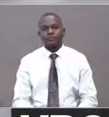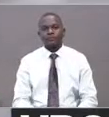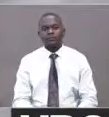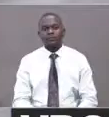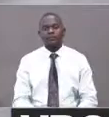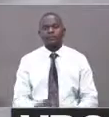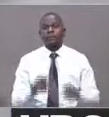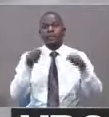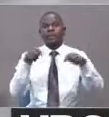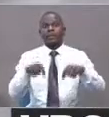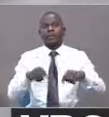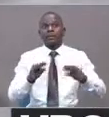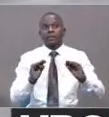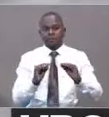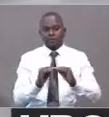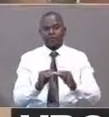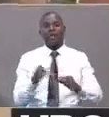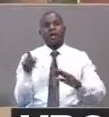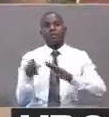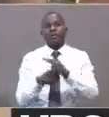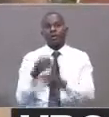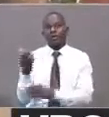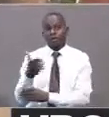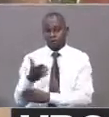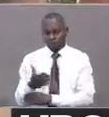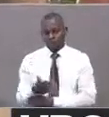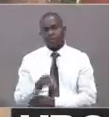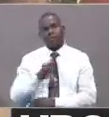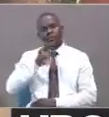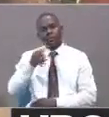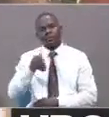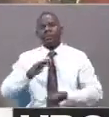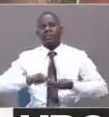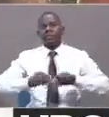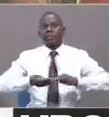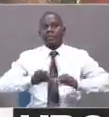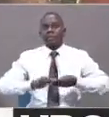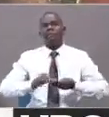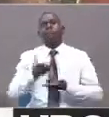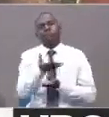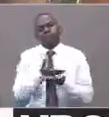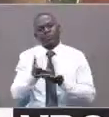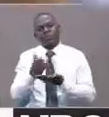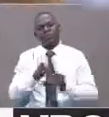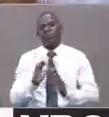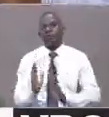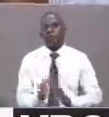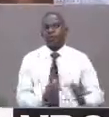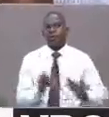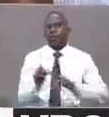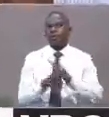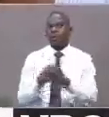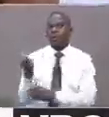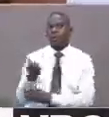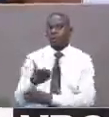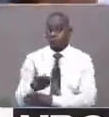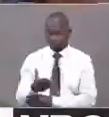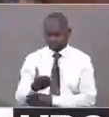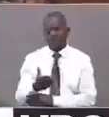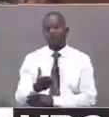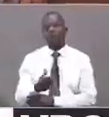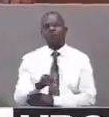This meeting, codenamed Prime Minister's TalkTech and Regional Stakeholders Engagement, was organized by the Prime Minister's Delivery